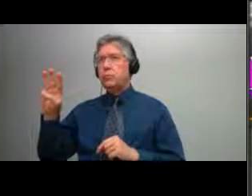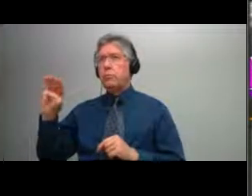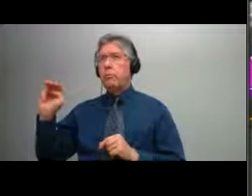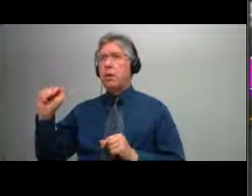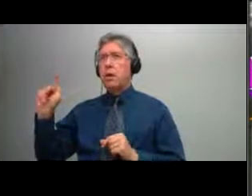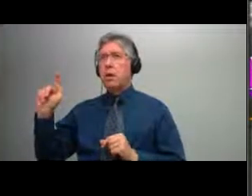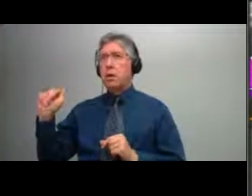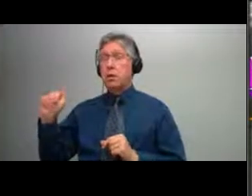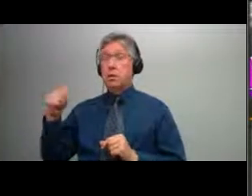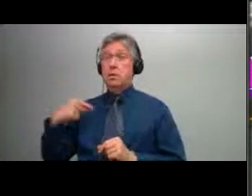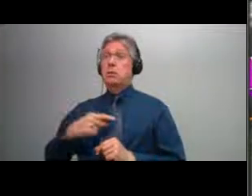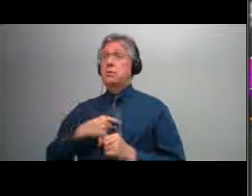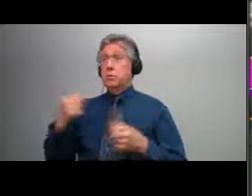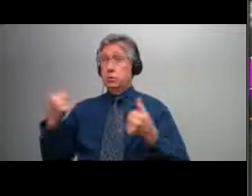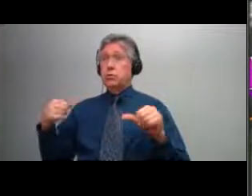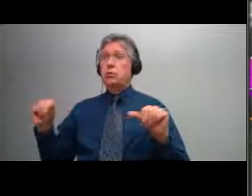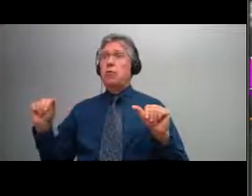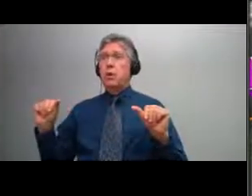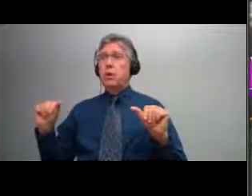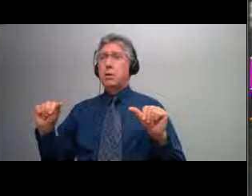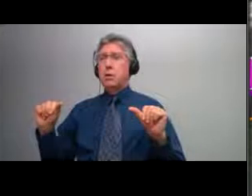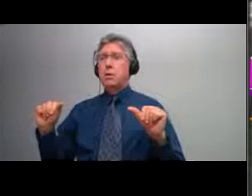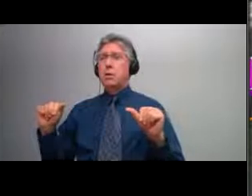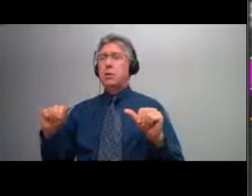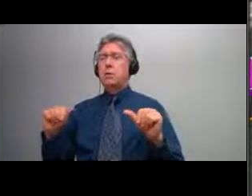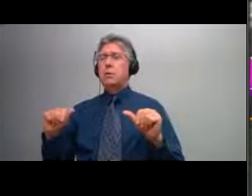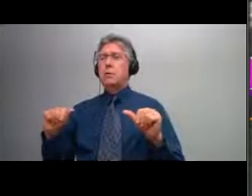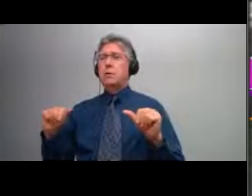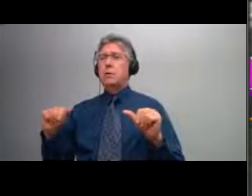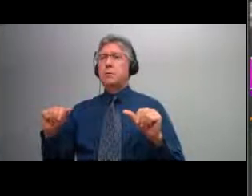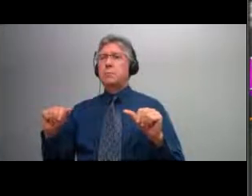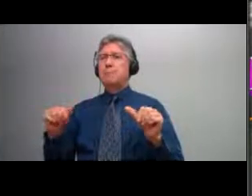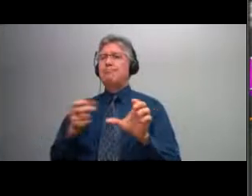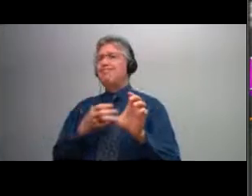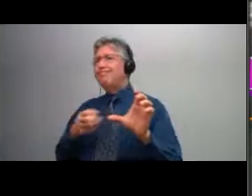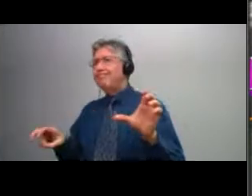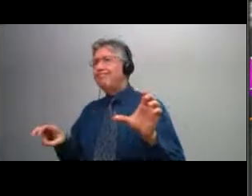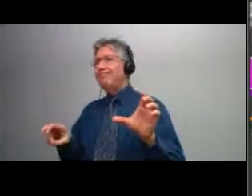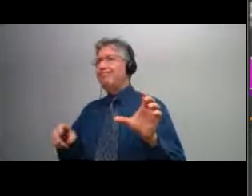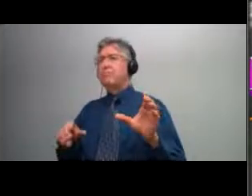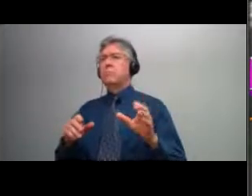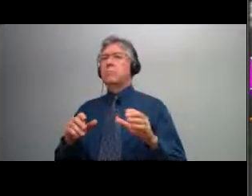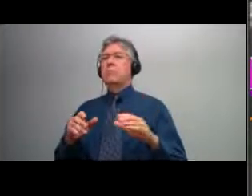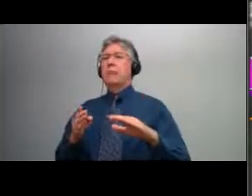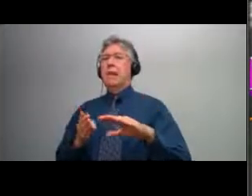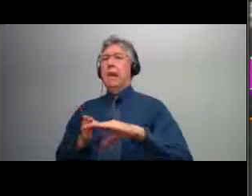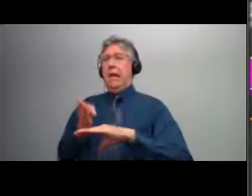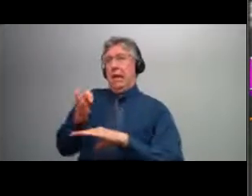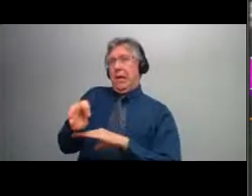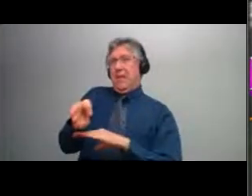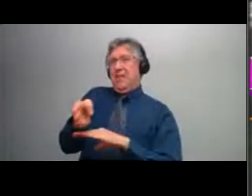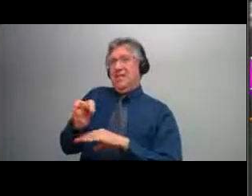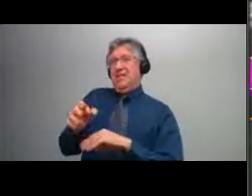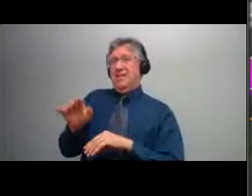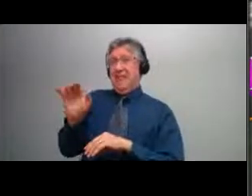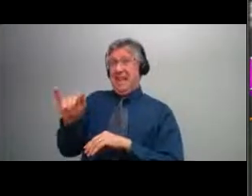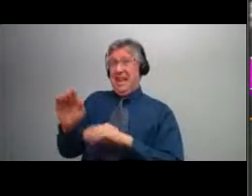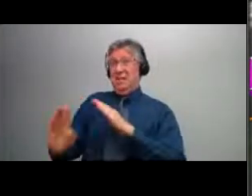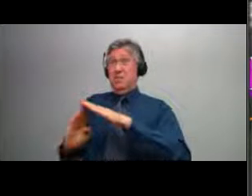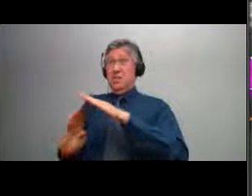trying to prevent people from crossing, that area west of that bridge,